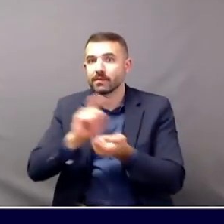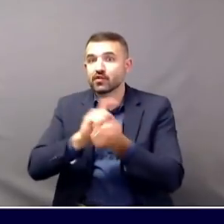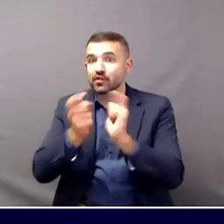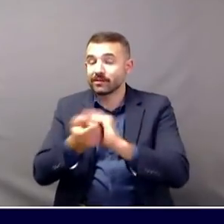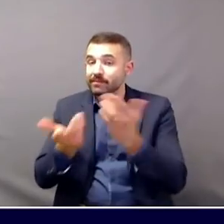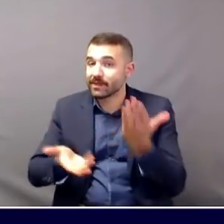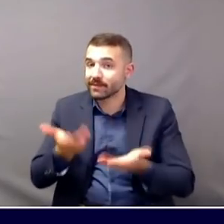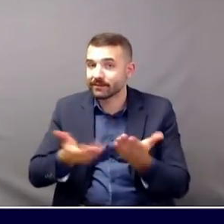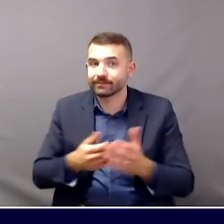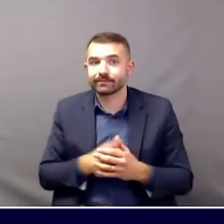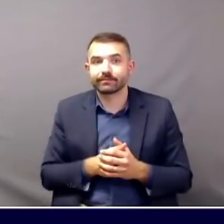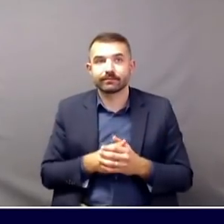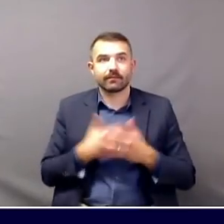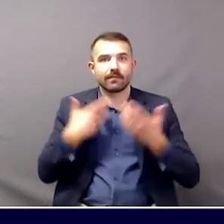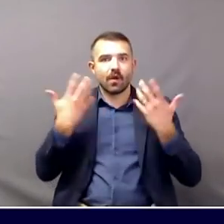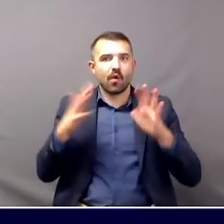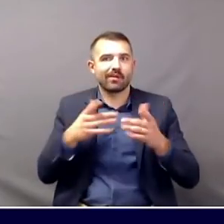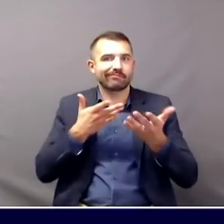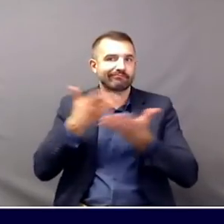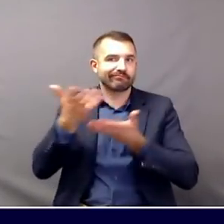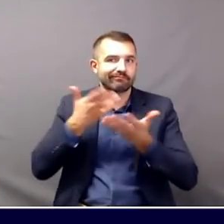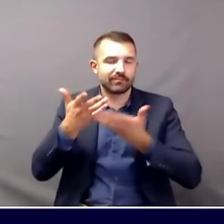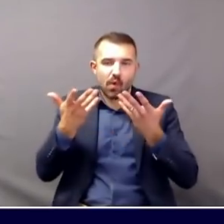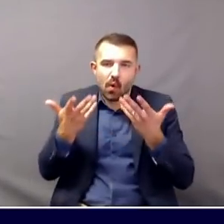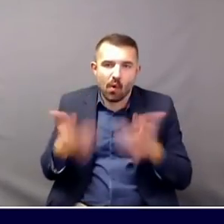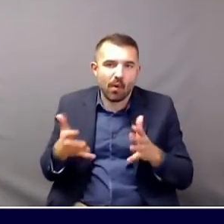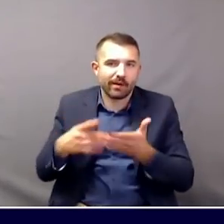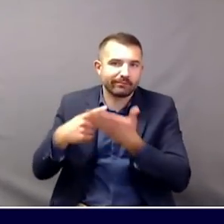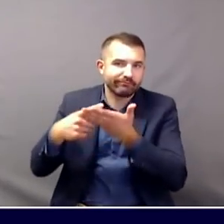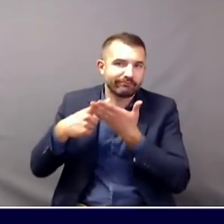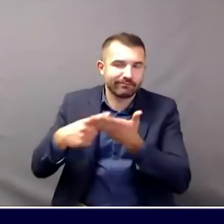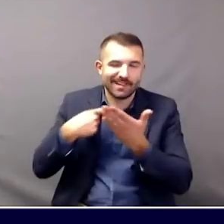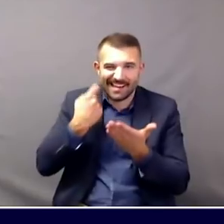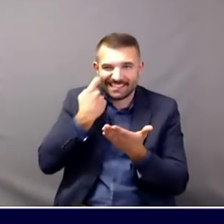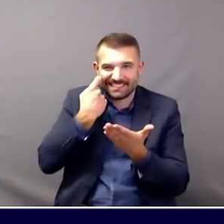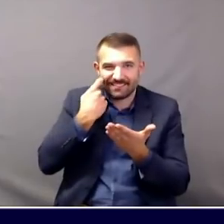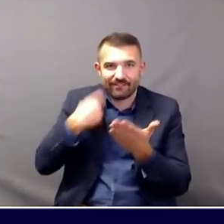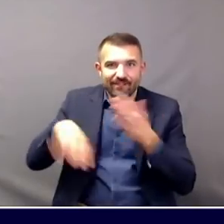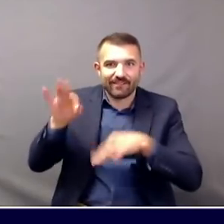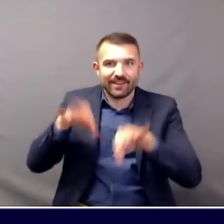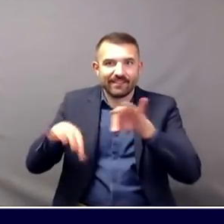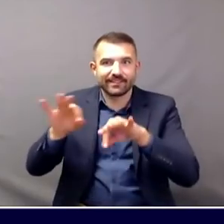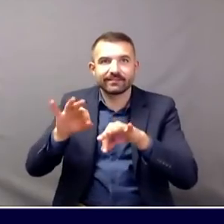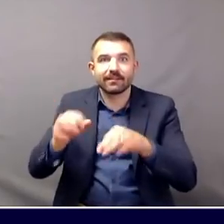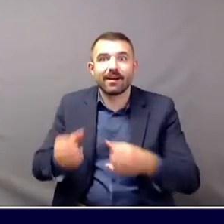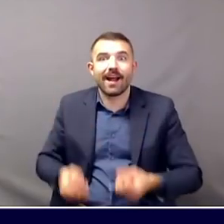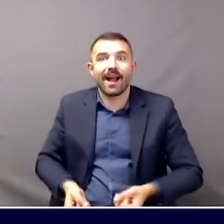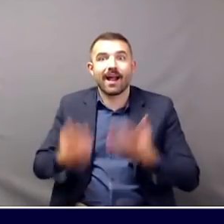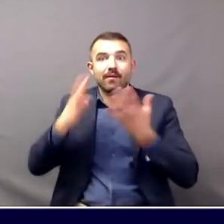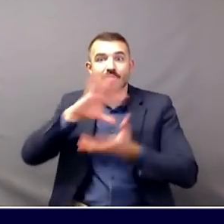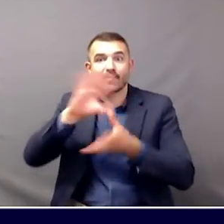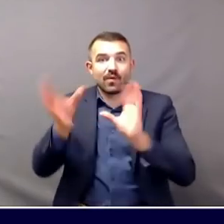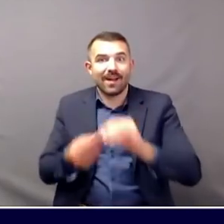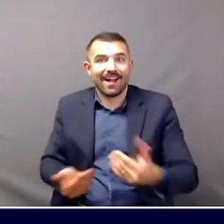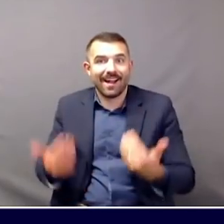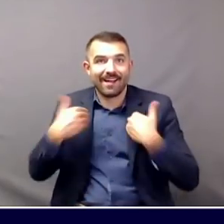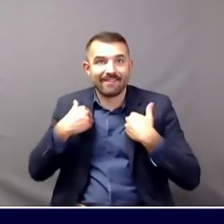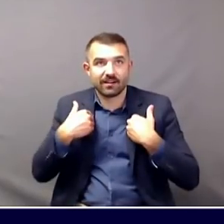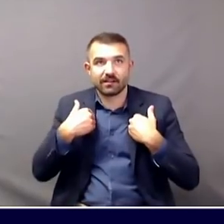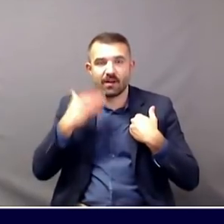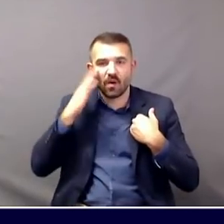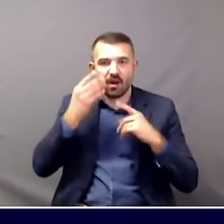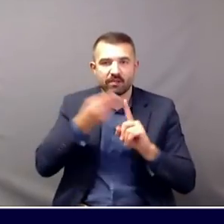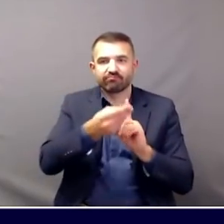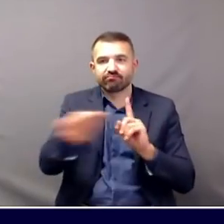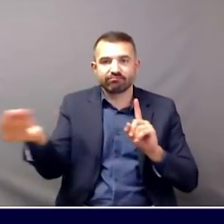are happening. I believe that the recent number, we'll get to you the recent number of cases that they've recorded. Now, with